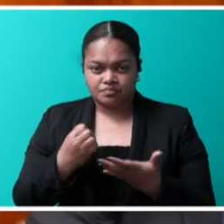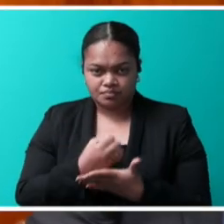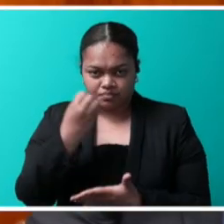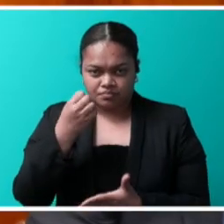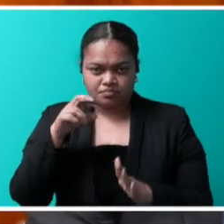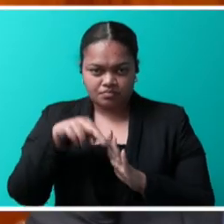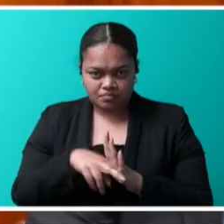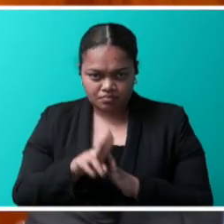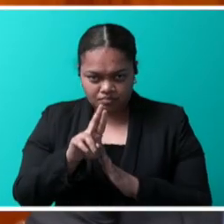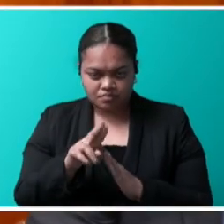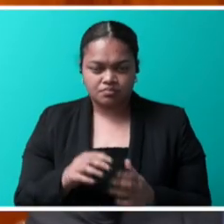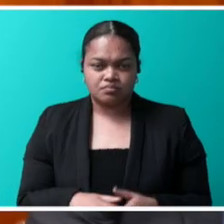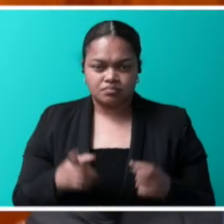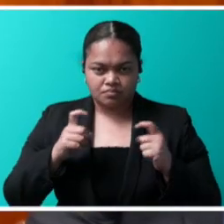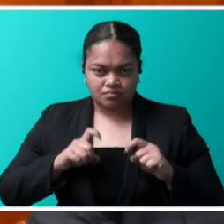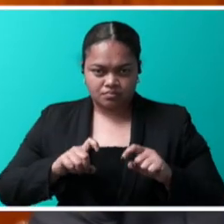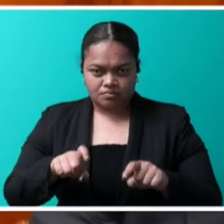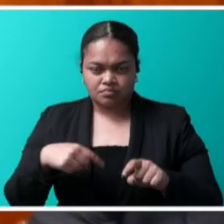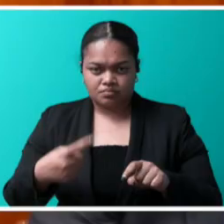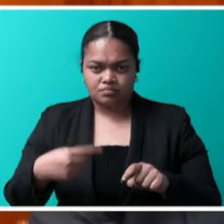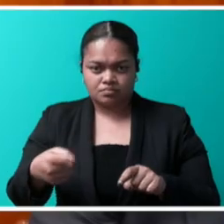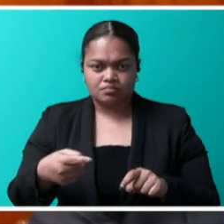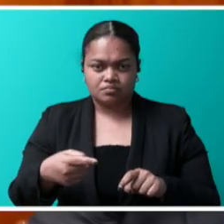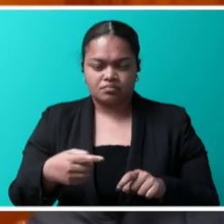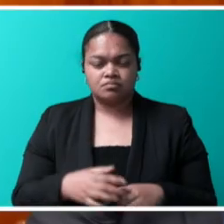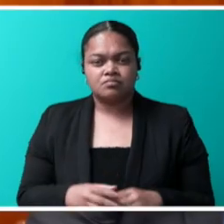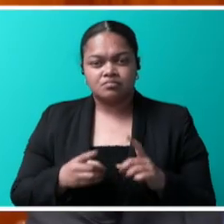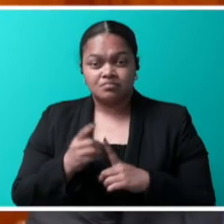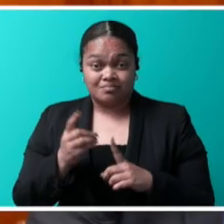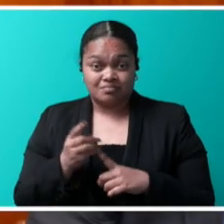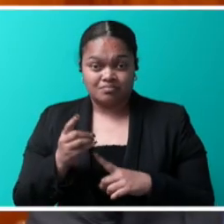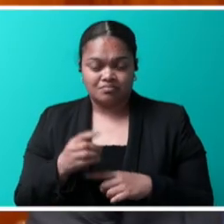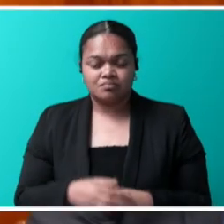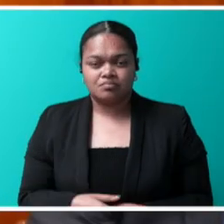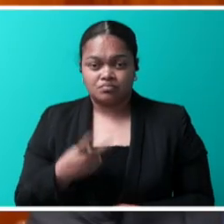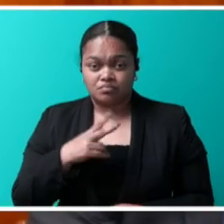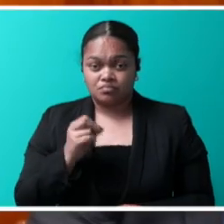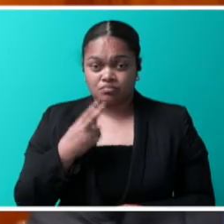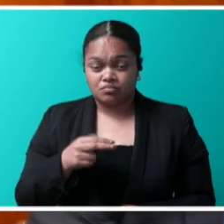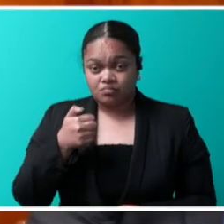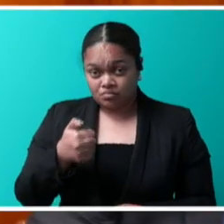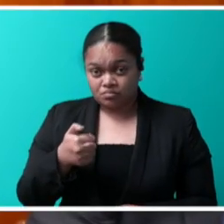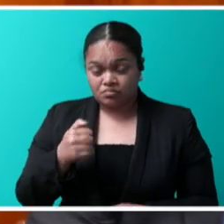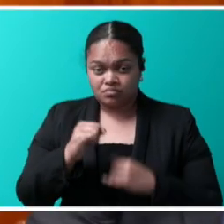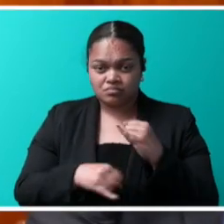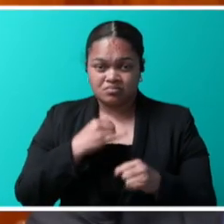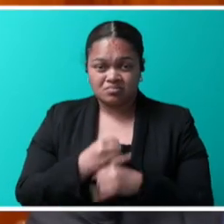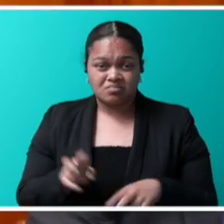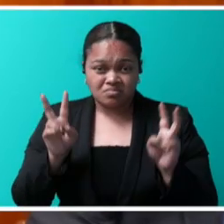environmental sustainability, and long-term national development. The 2026 international theme,